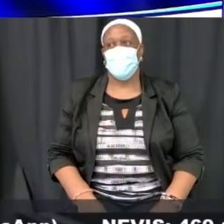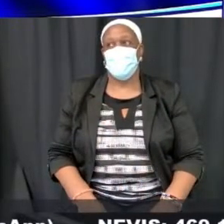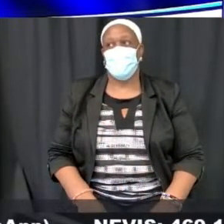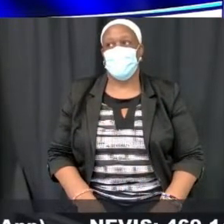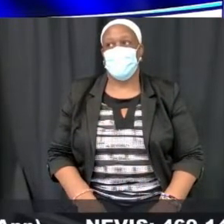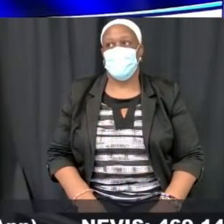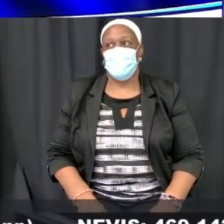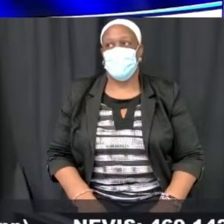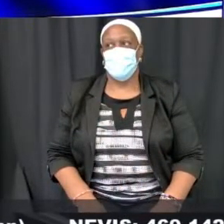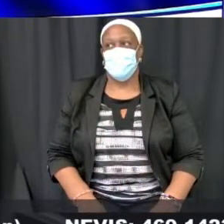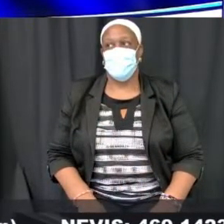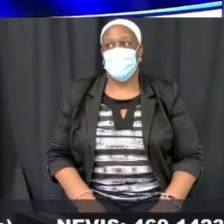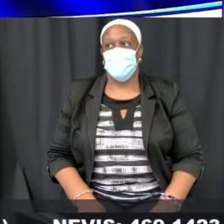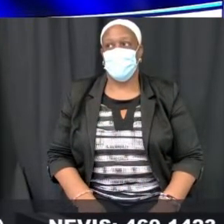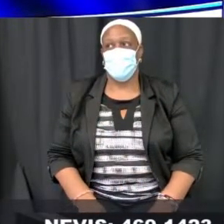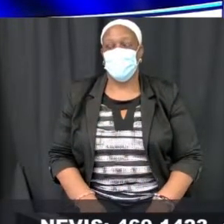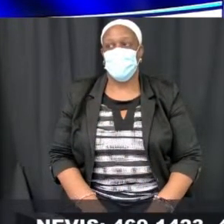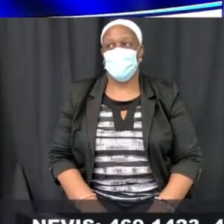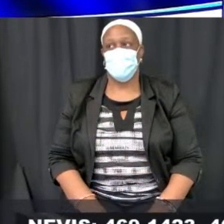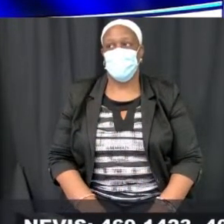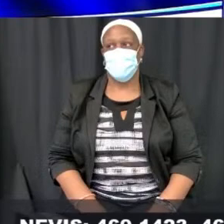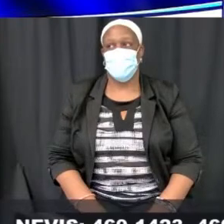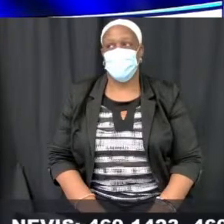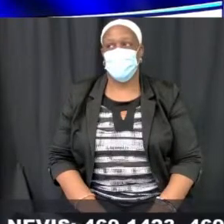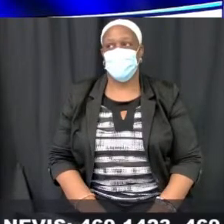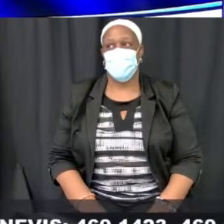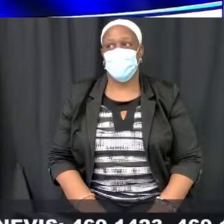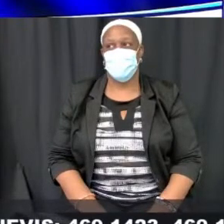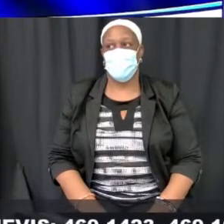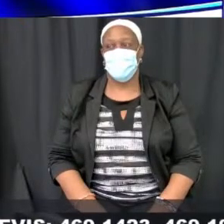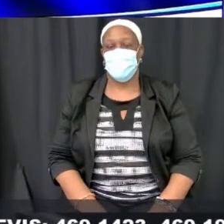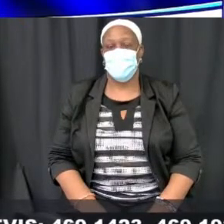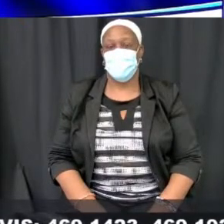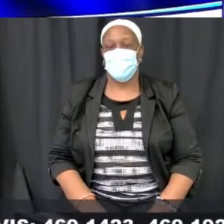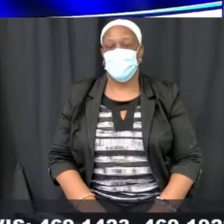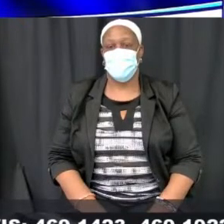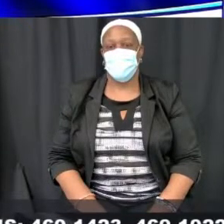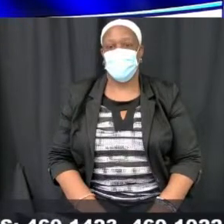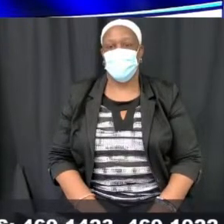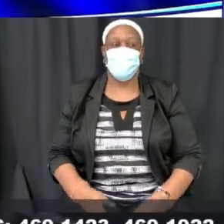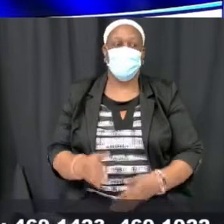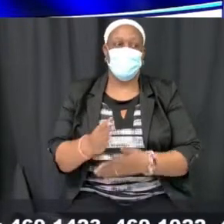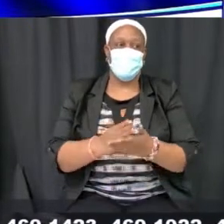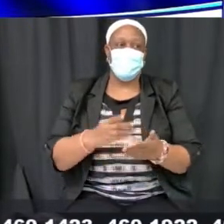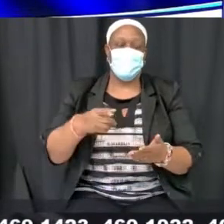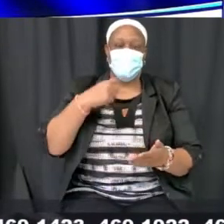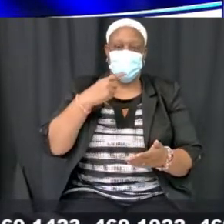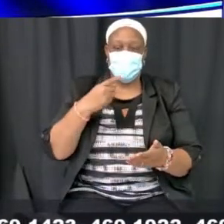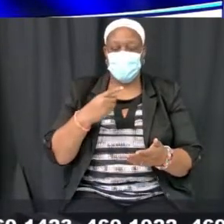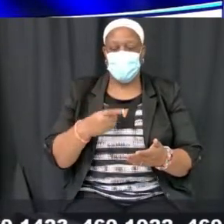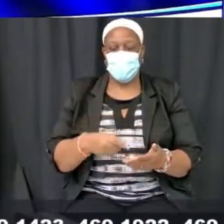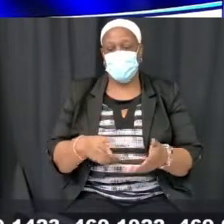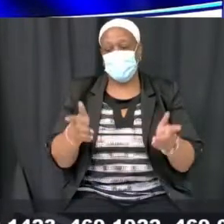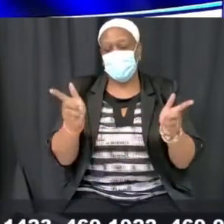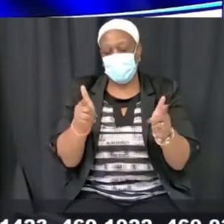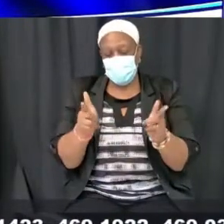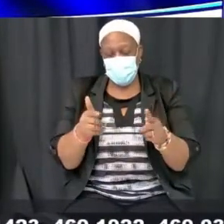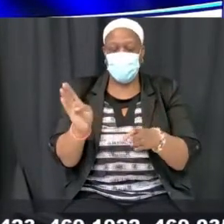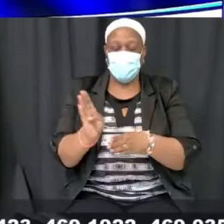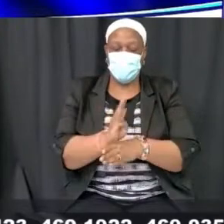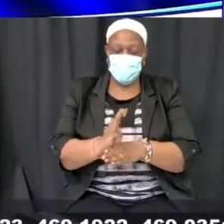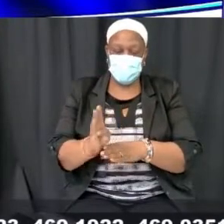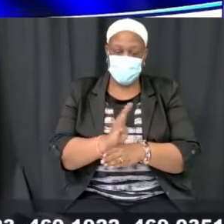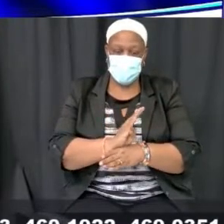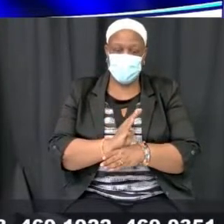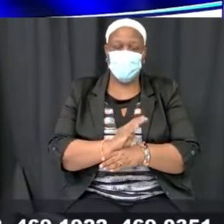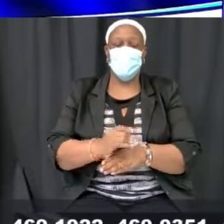perhaps overused statement, referencing small businesses as the engine of growth for